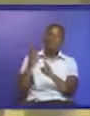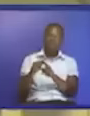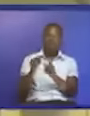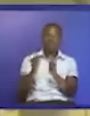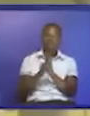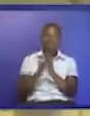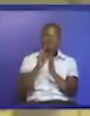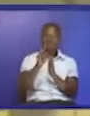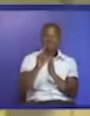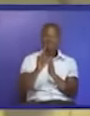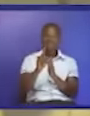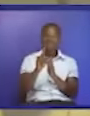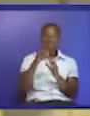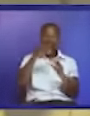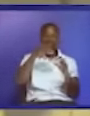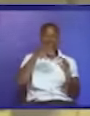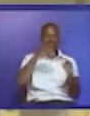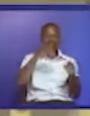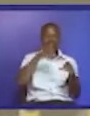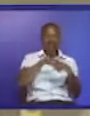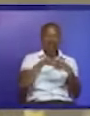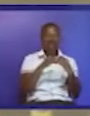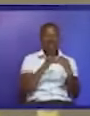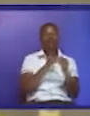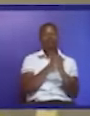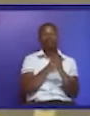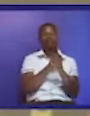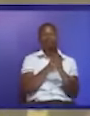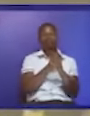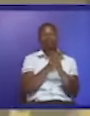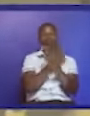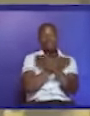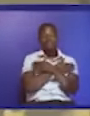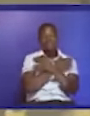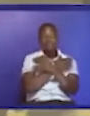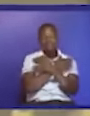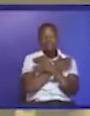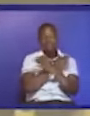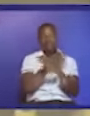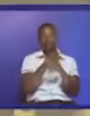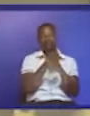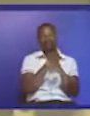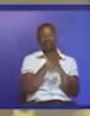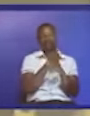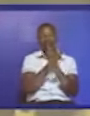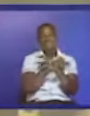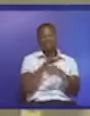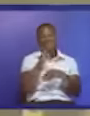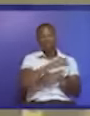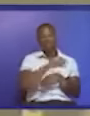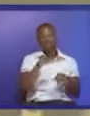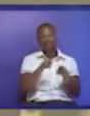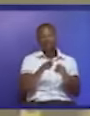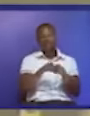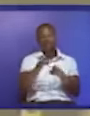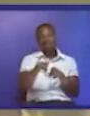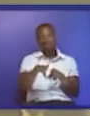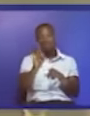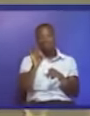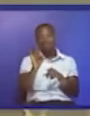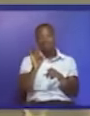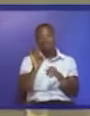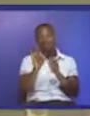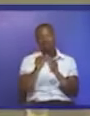your Sabbath depends primarily and principally on your ability to find the old